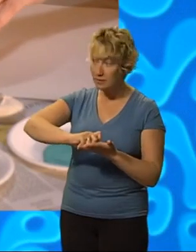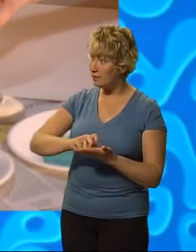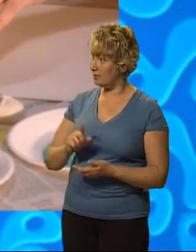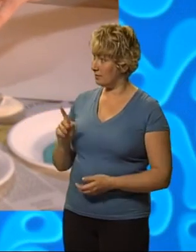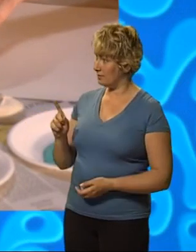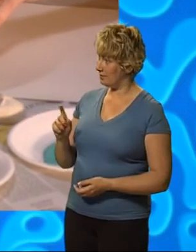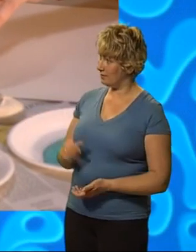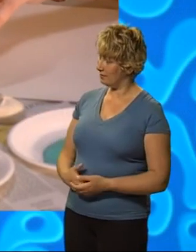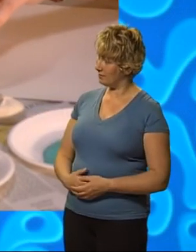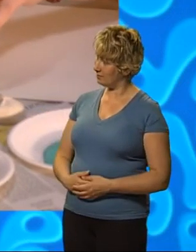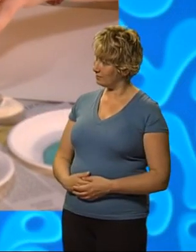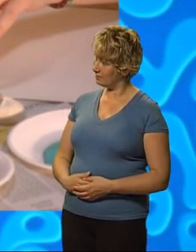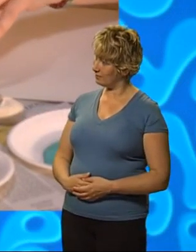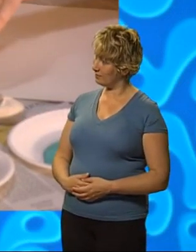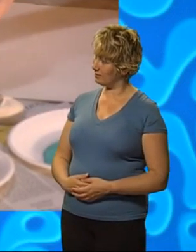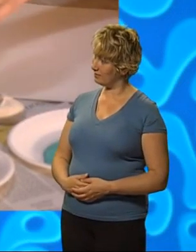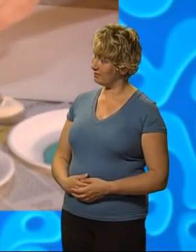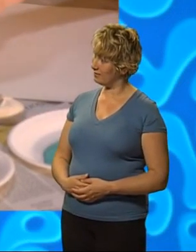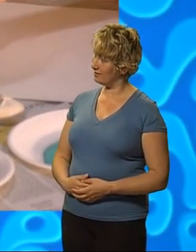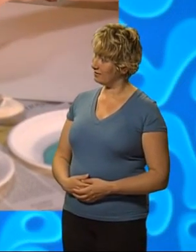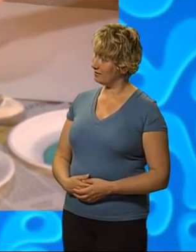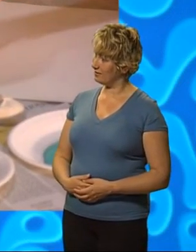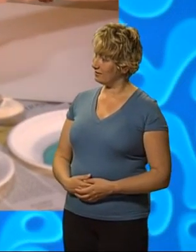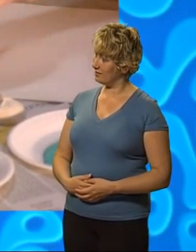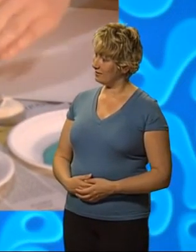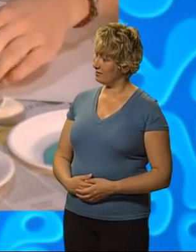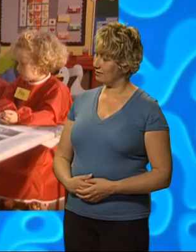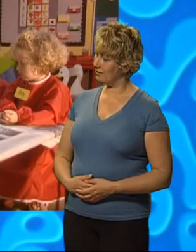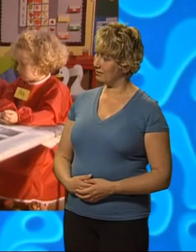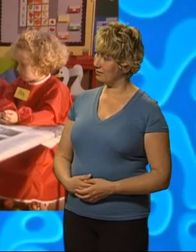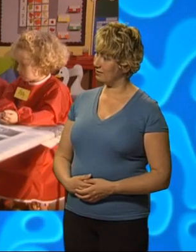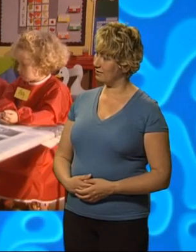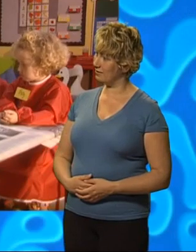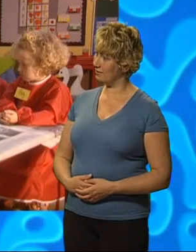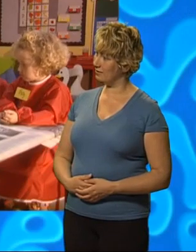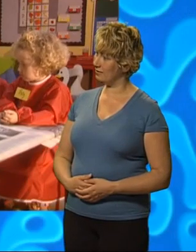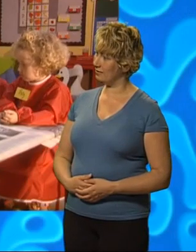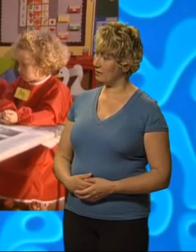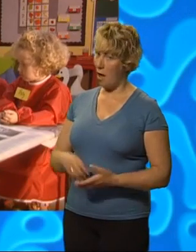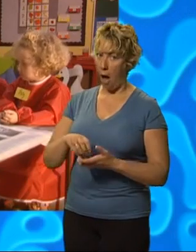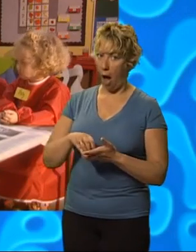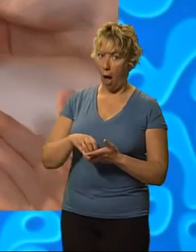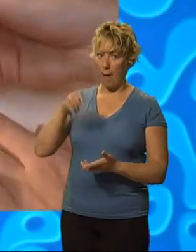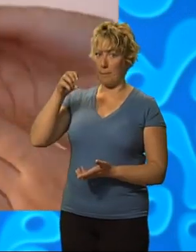into this texture here, this surface. Lift it up.